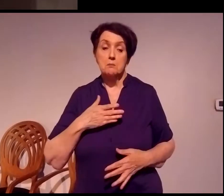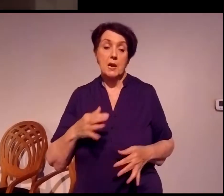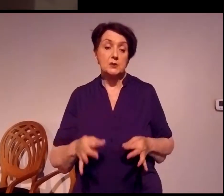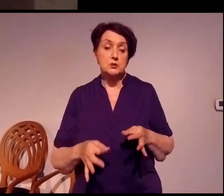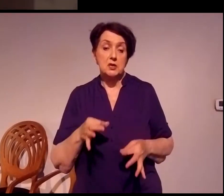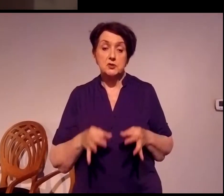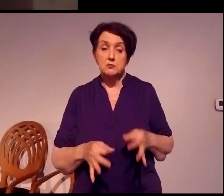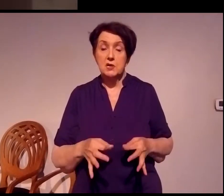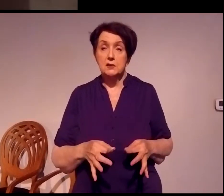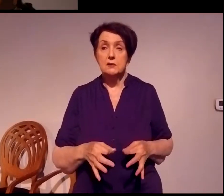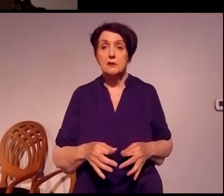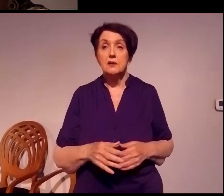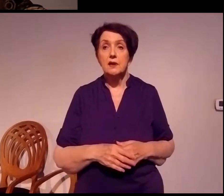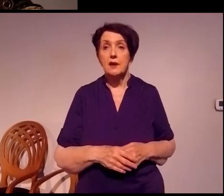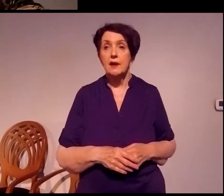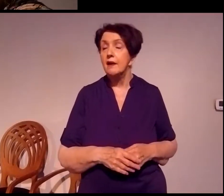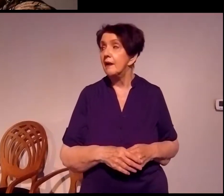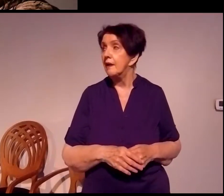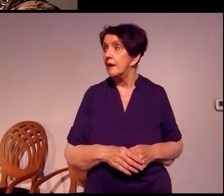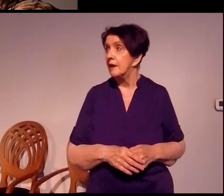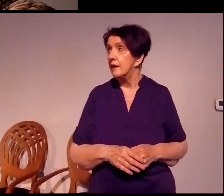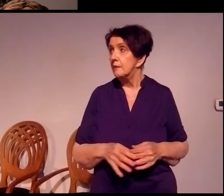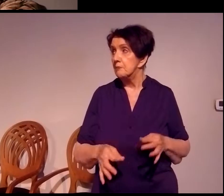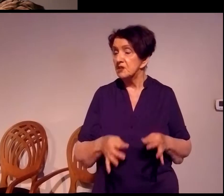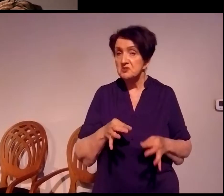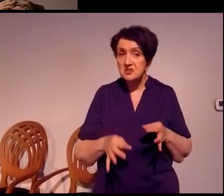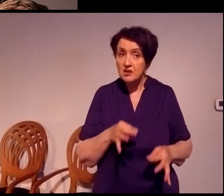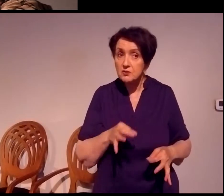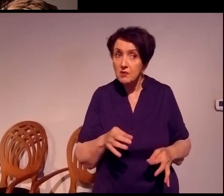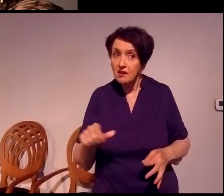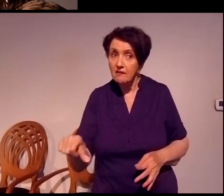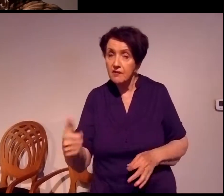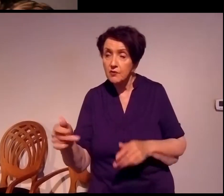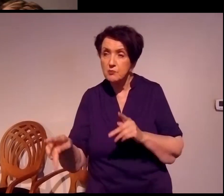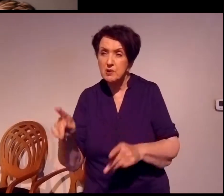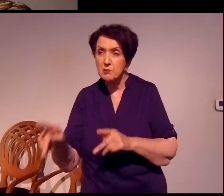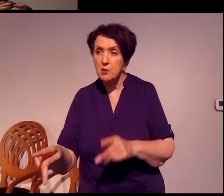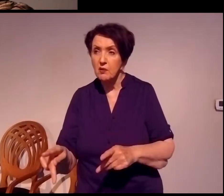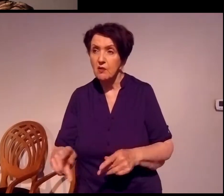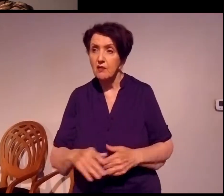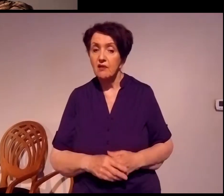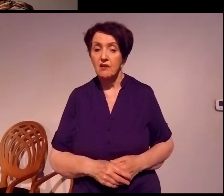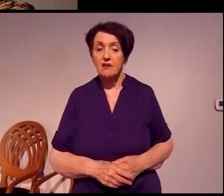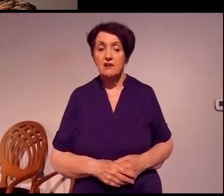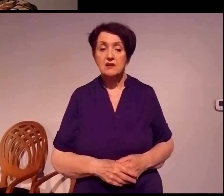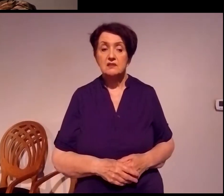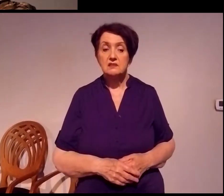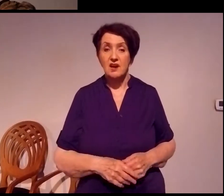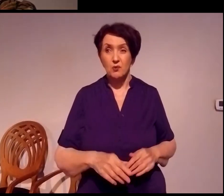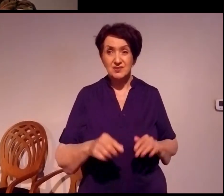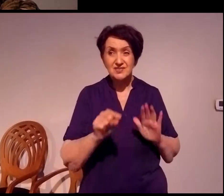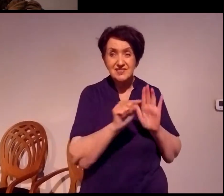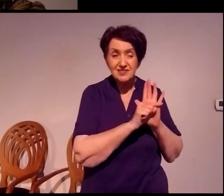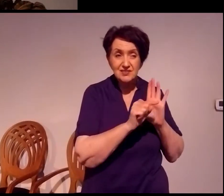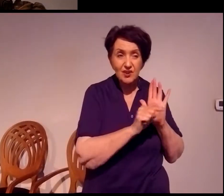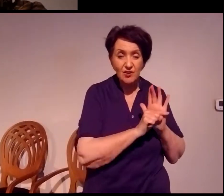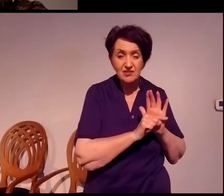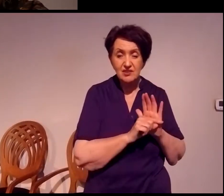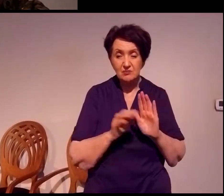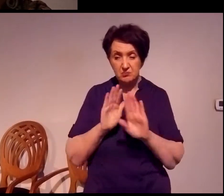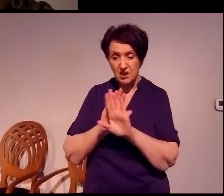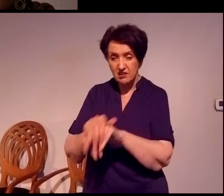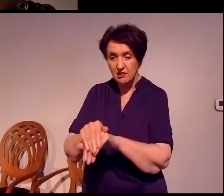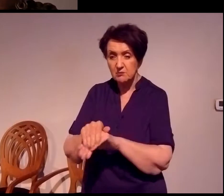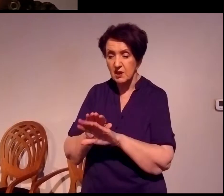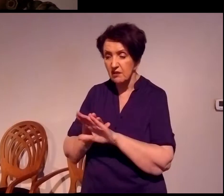no. So my judgment of other people was a form of discouraging them through my consciousness